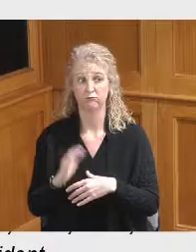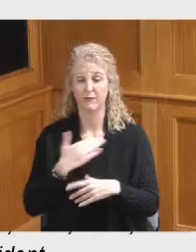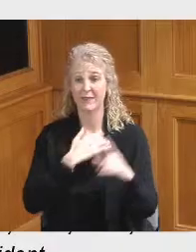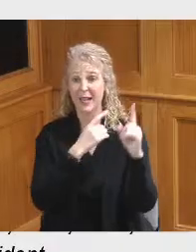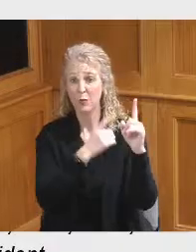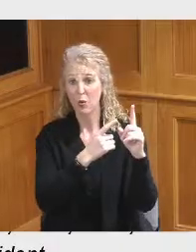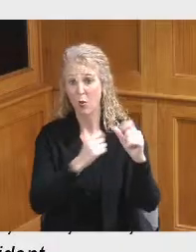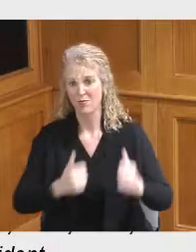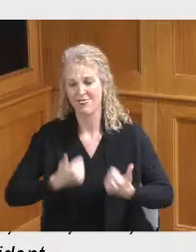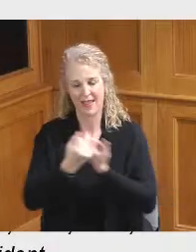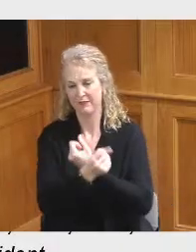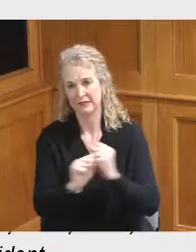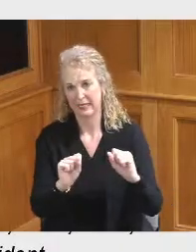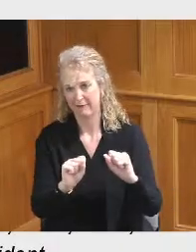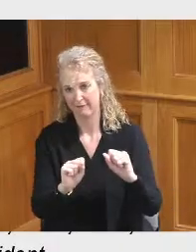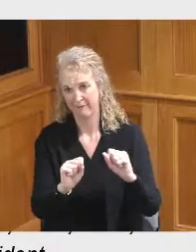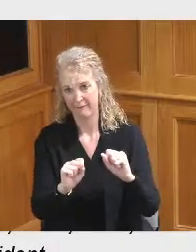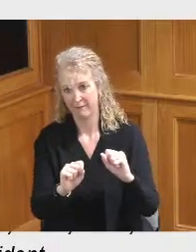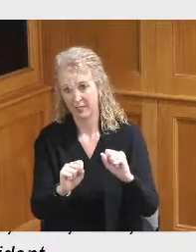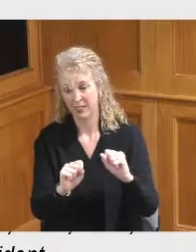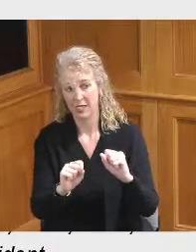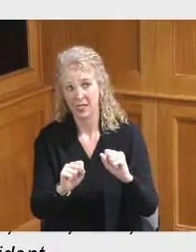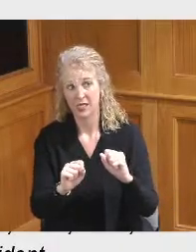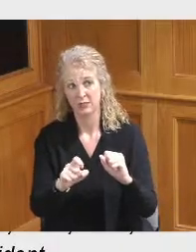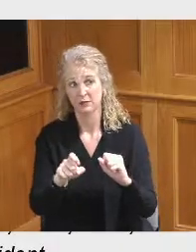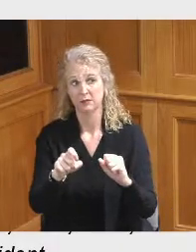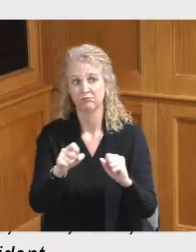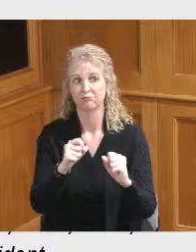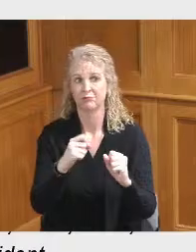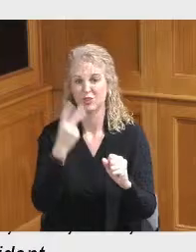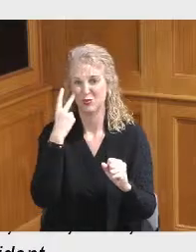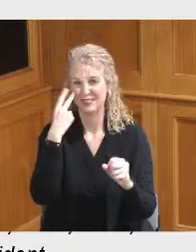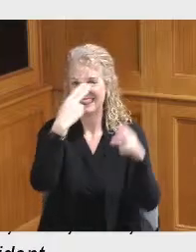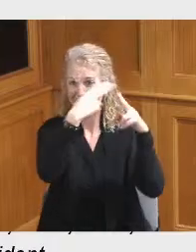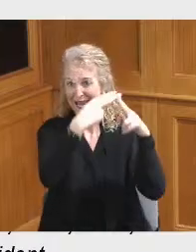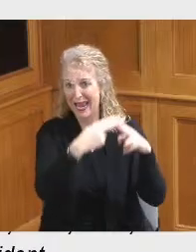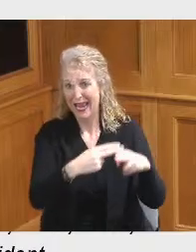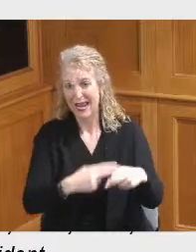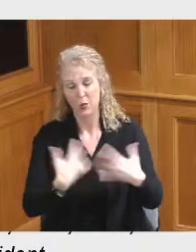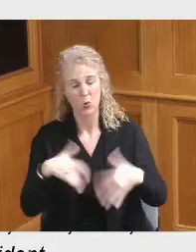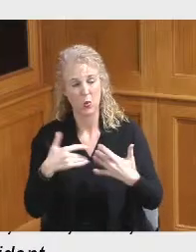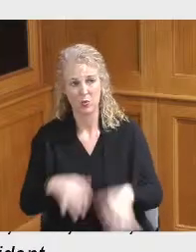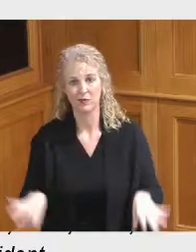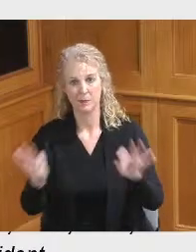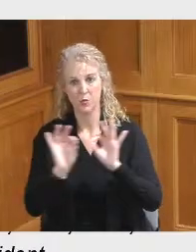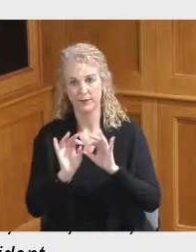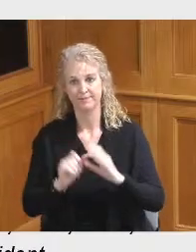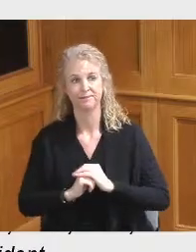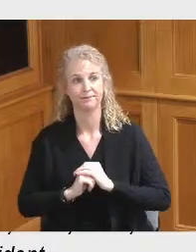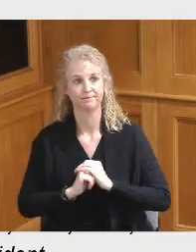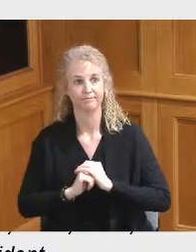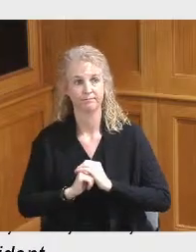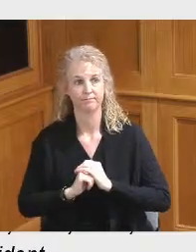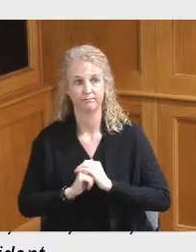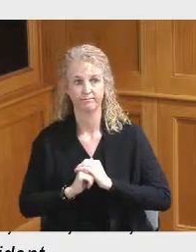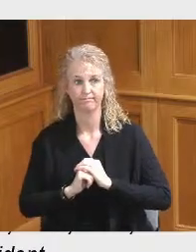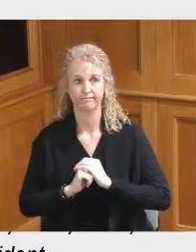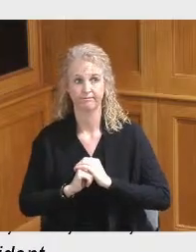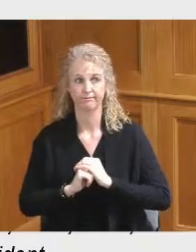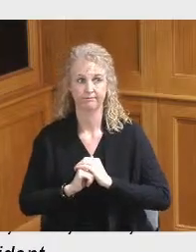not be made possible without the work of many of these partners that we have with us today. And they will